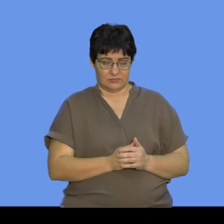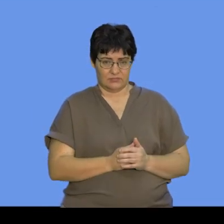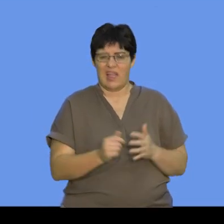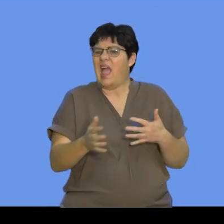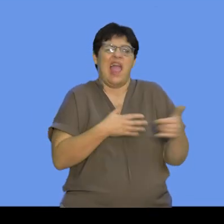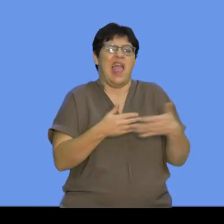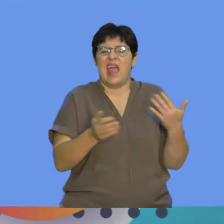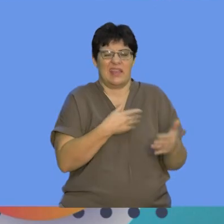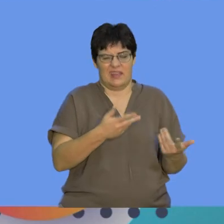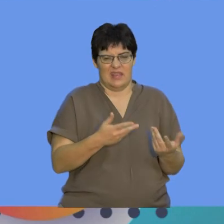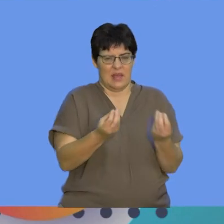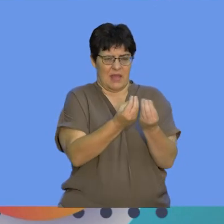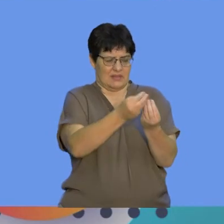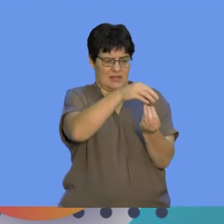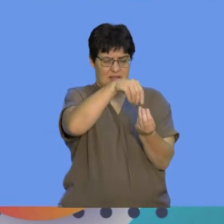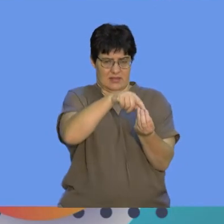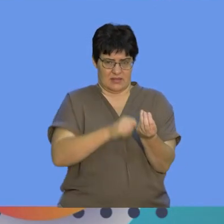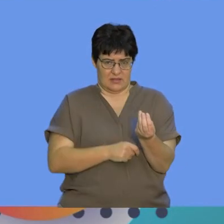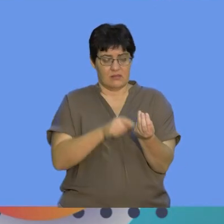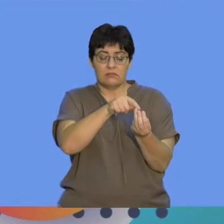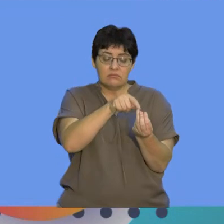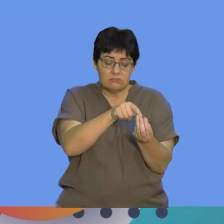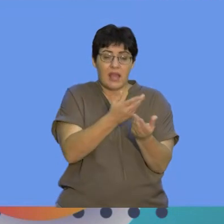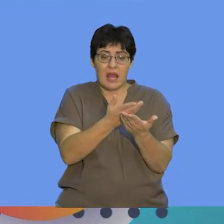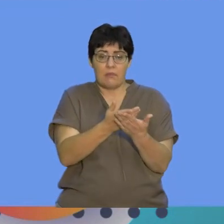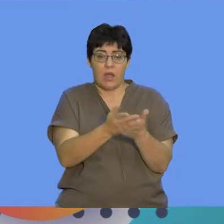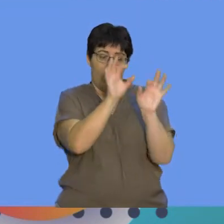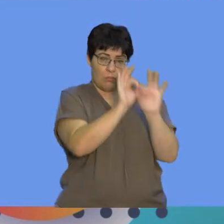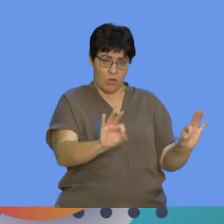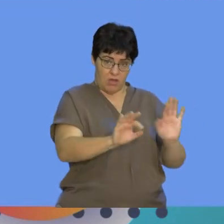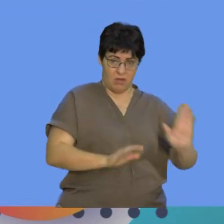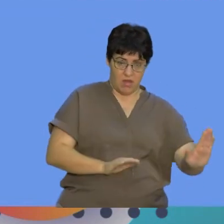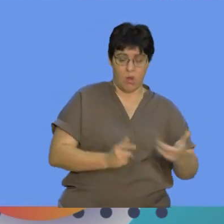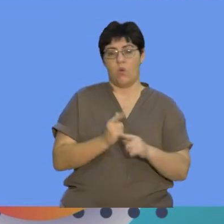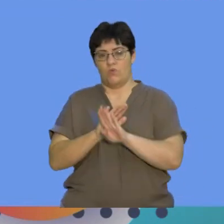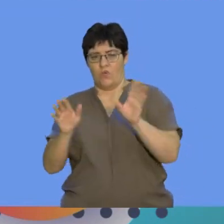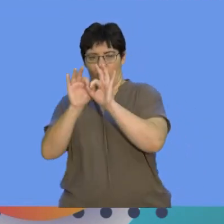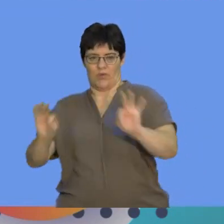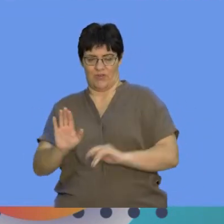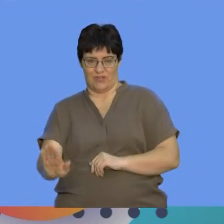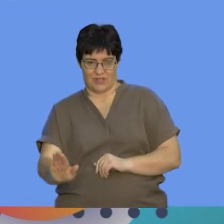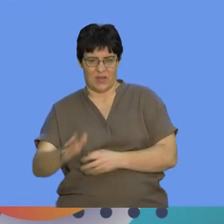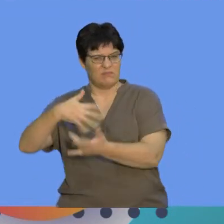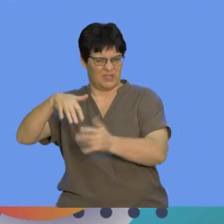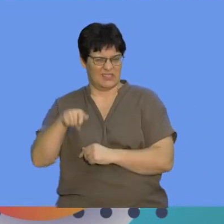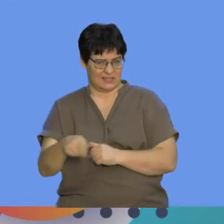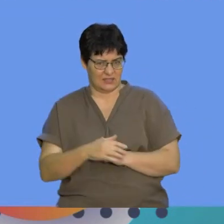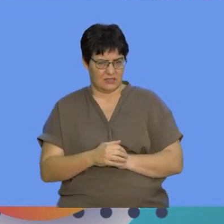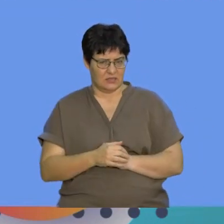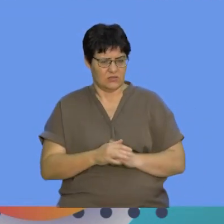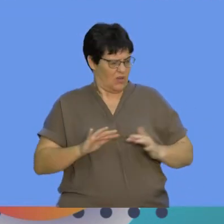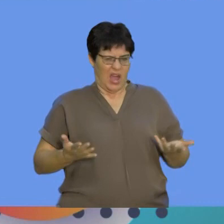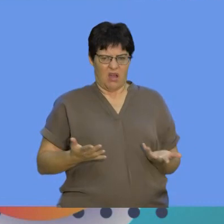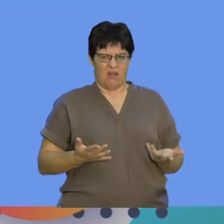matter, it can either be a pure substance or an impure substances. But then how then do we get to say,